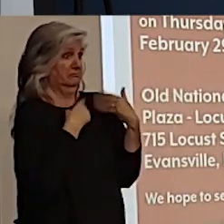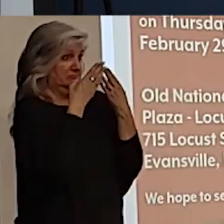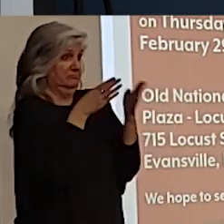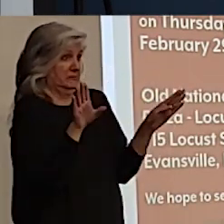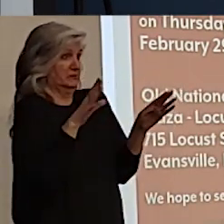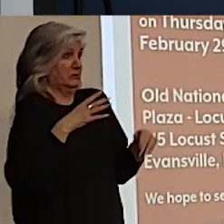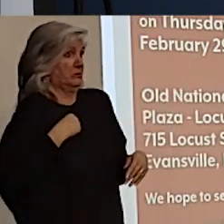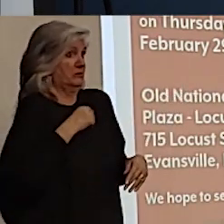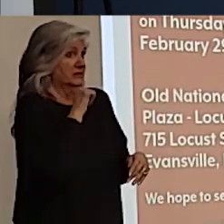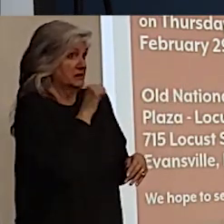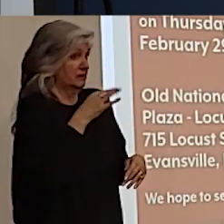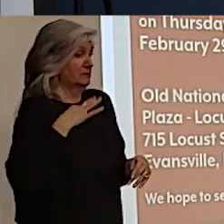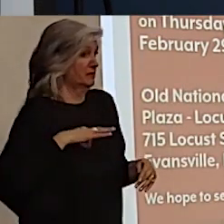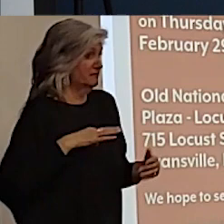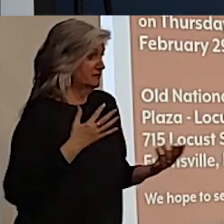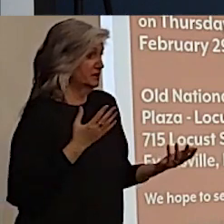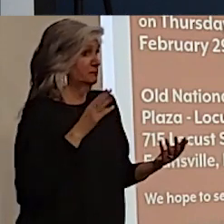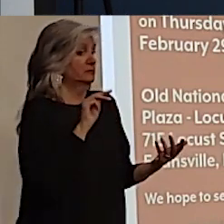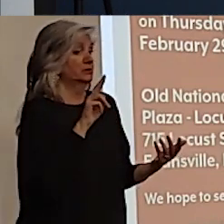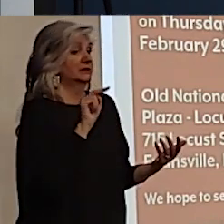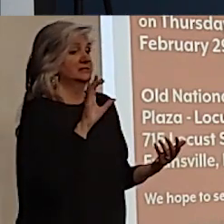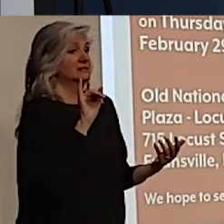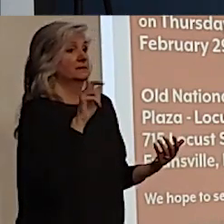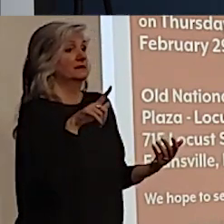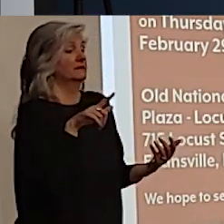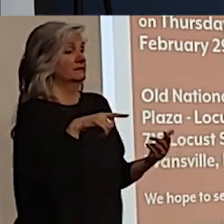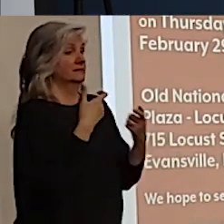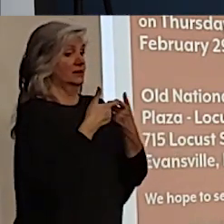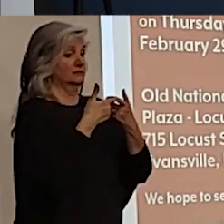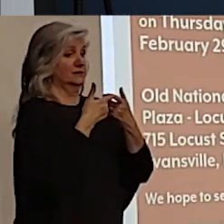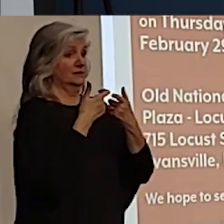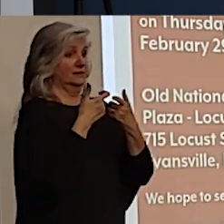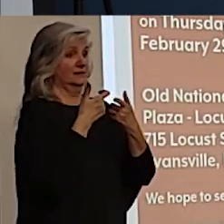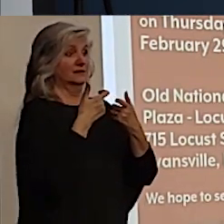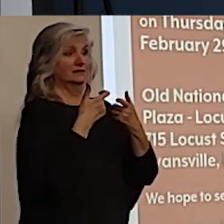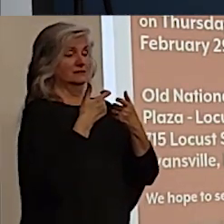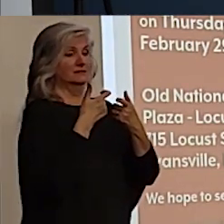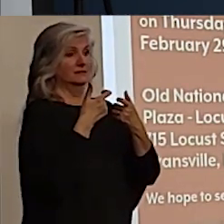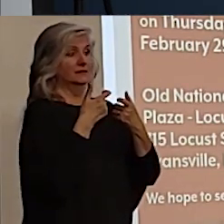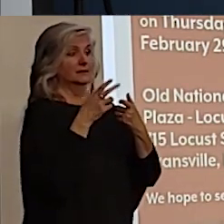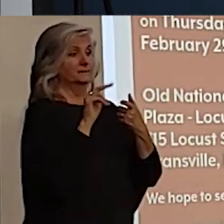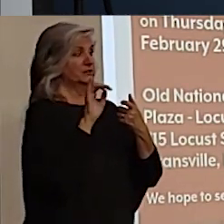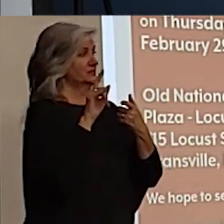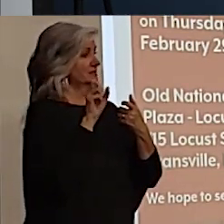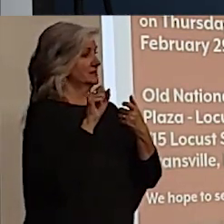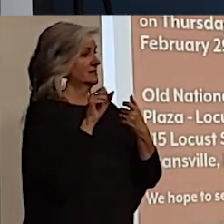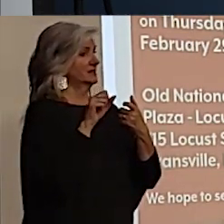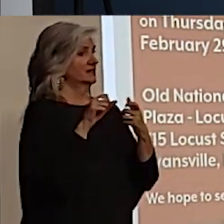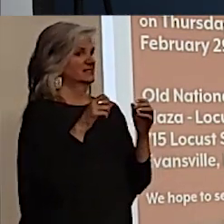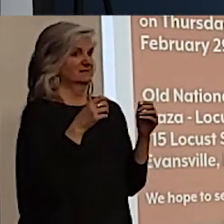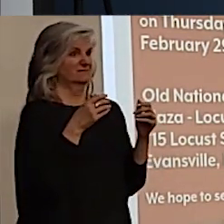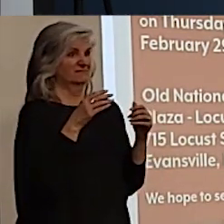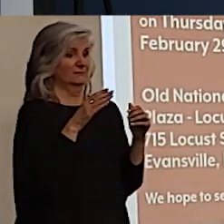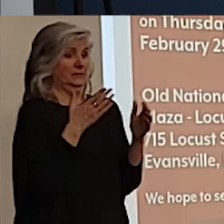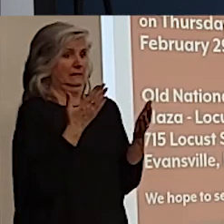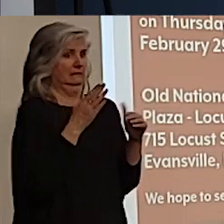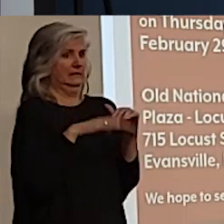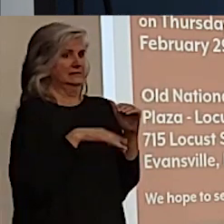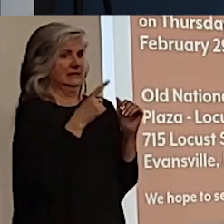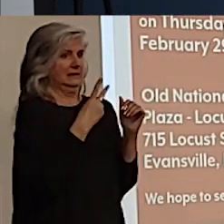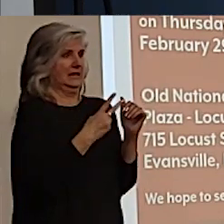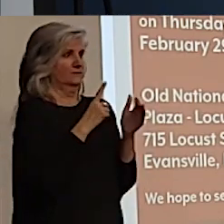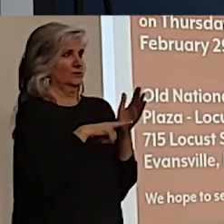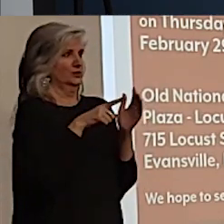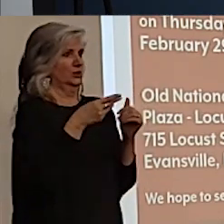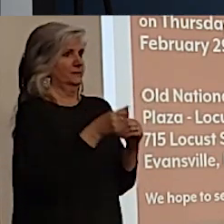owned, nonprofit, municipal electric utilities with rates that would probably be less than half of what